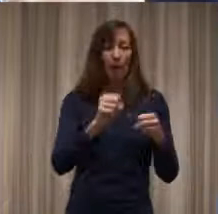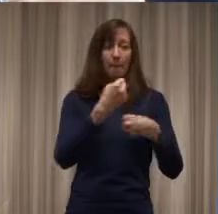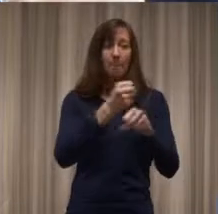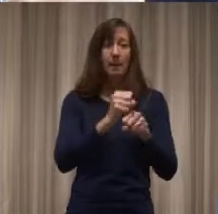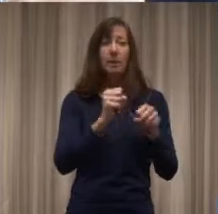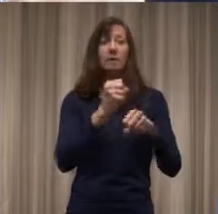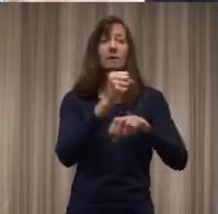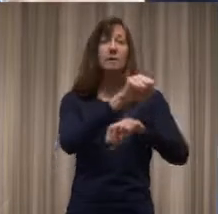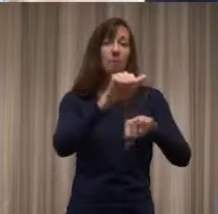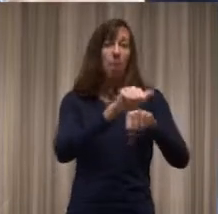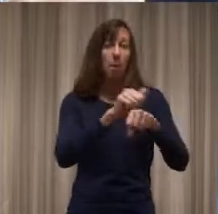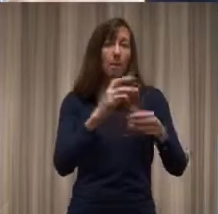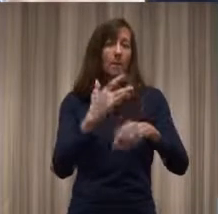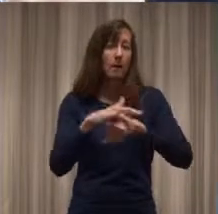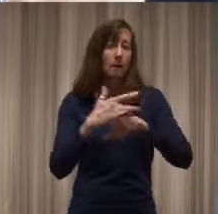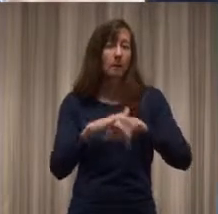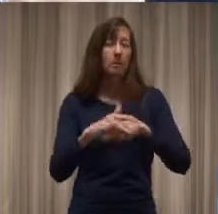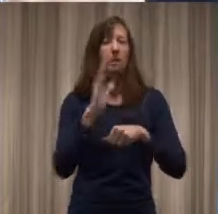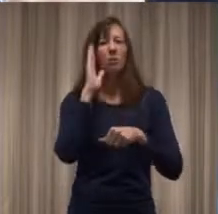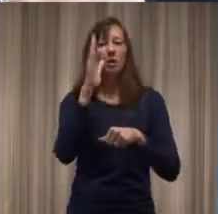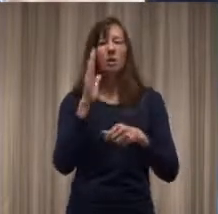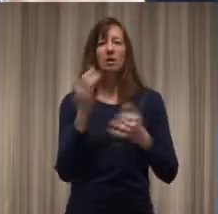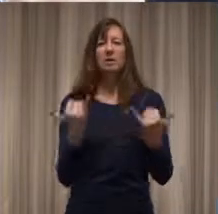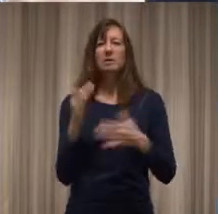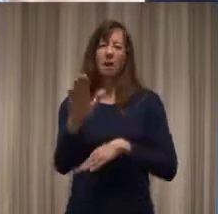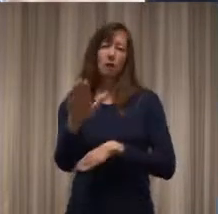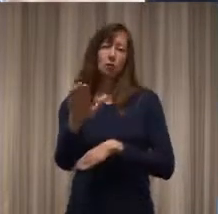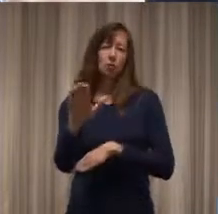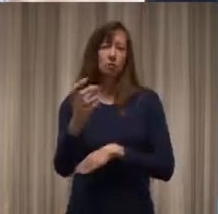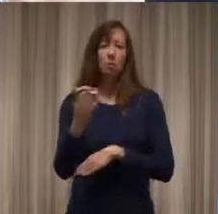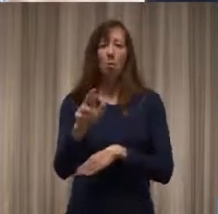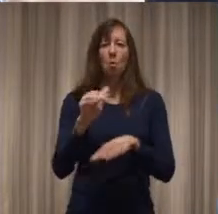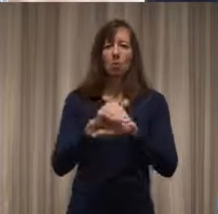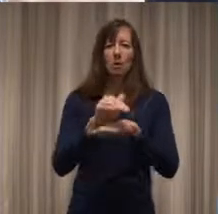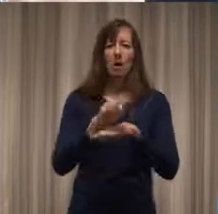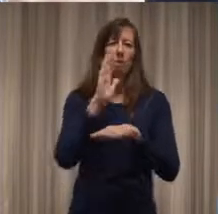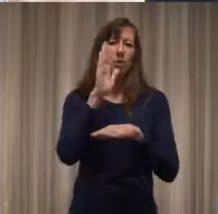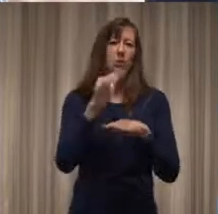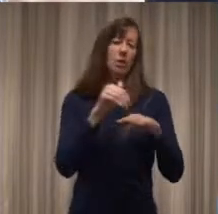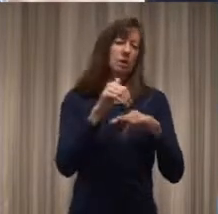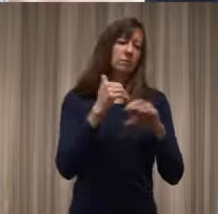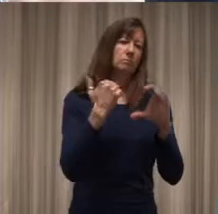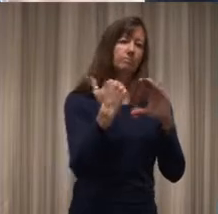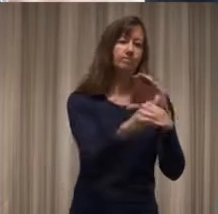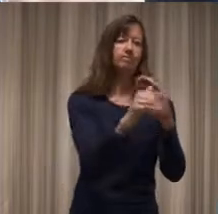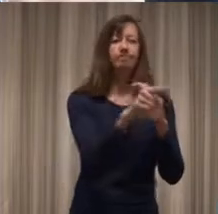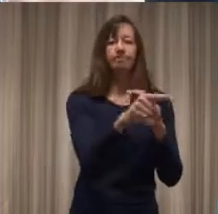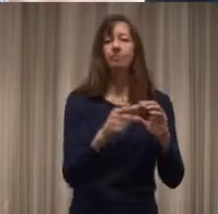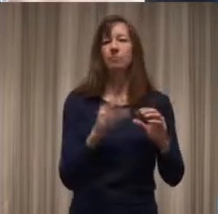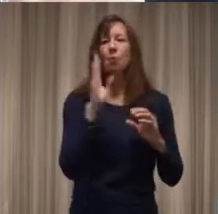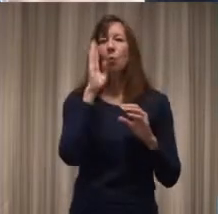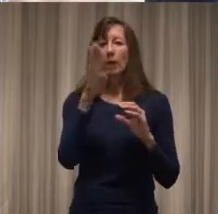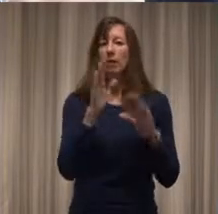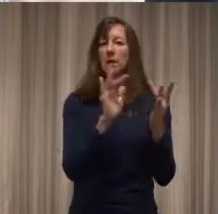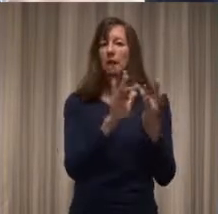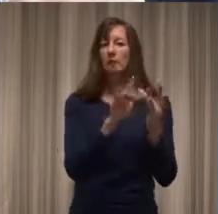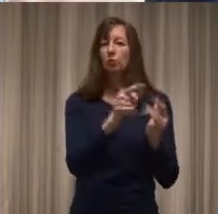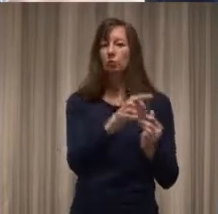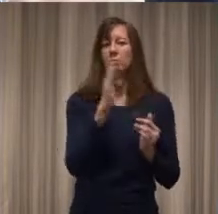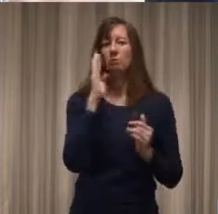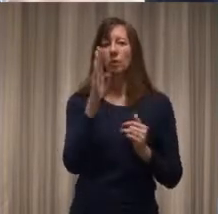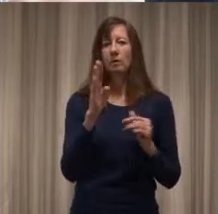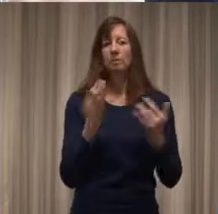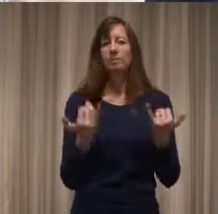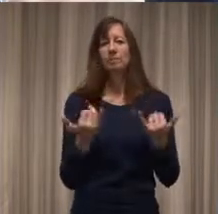update actually this afternoon or this evening to that group. But right now, again, the situation